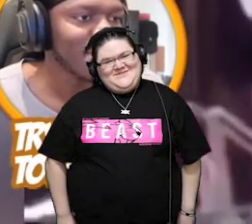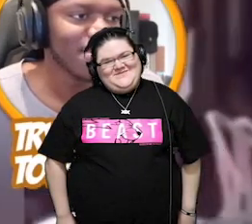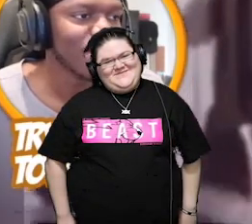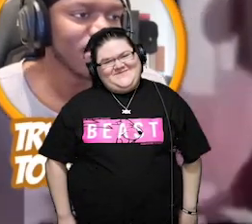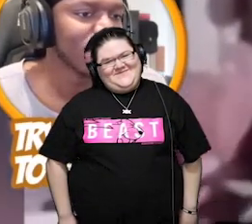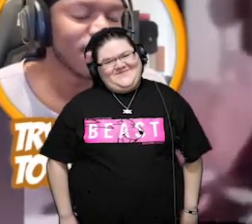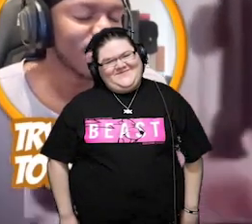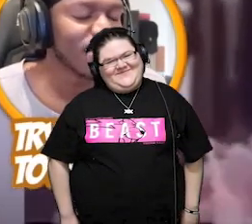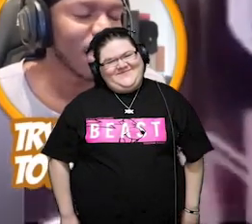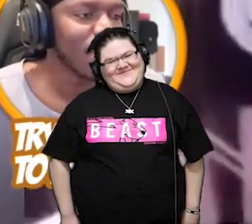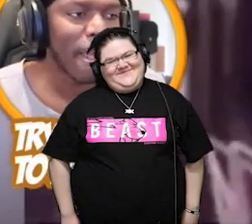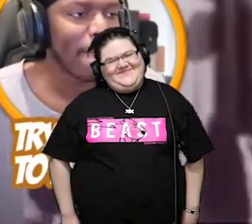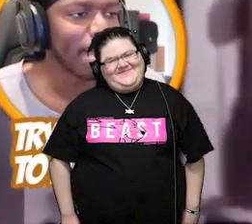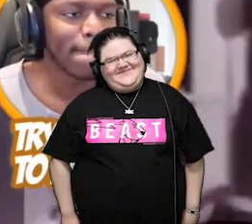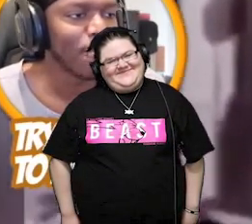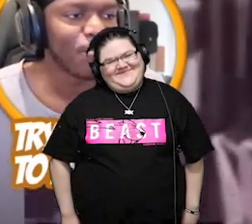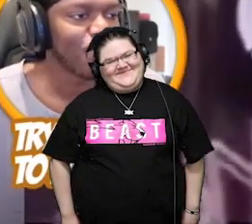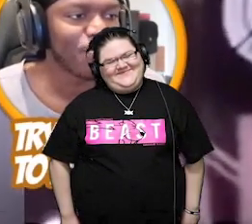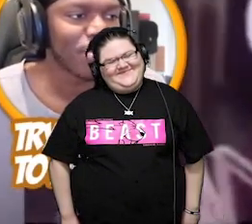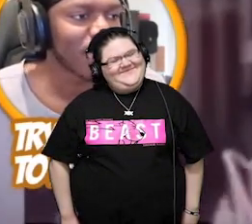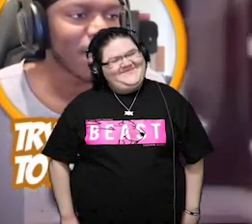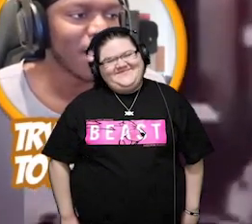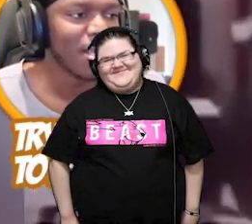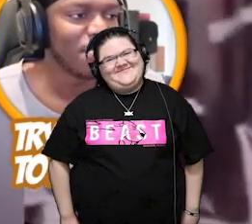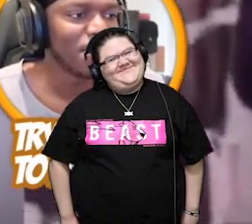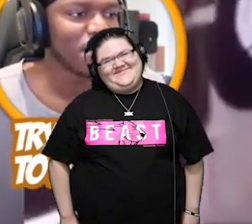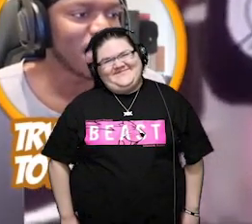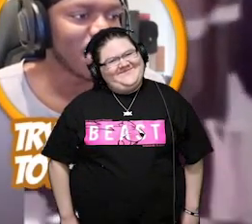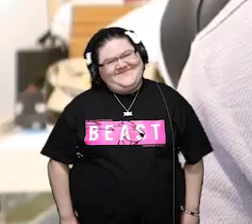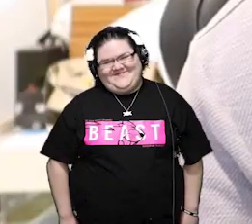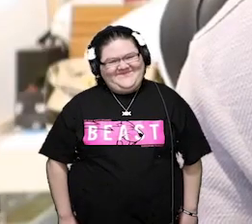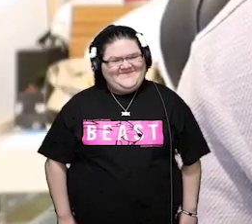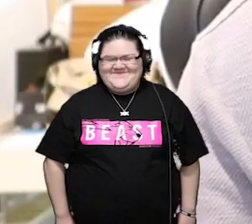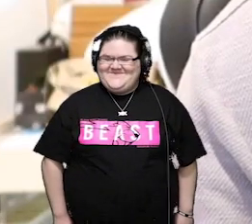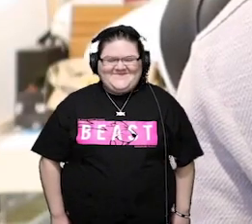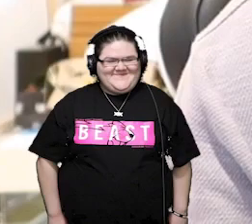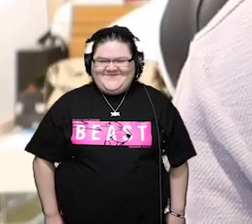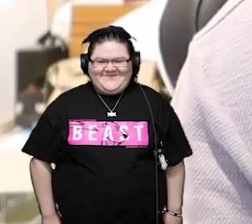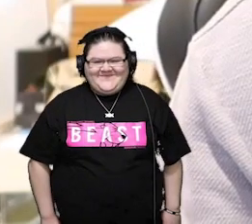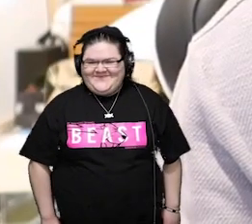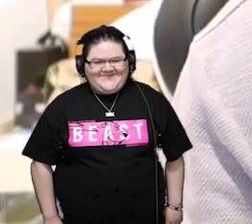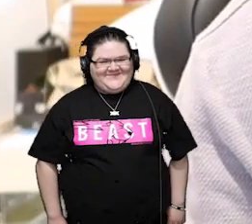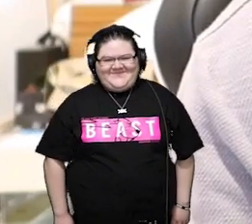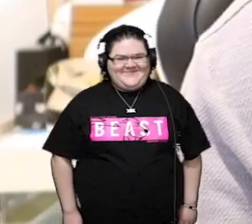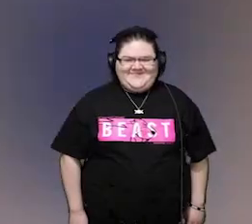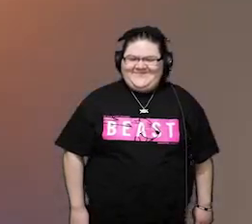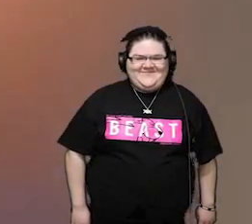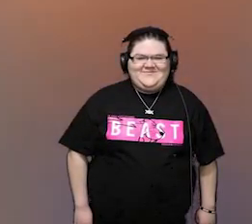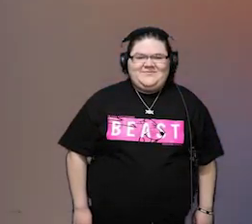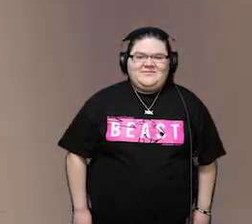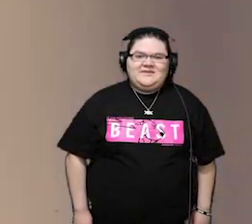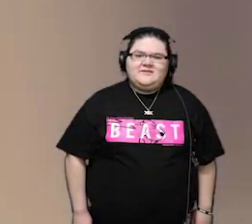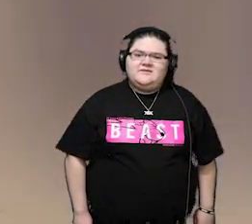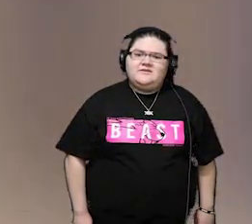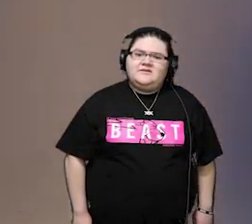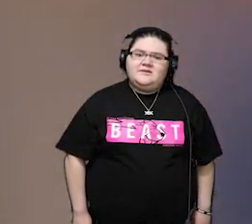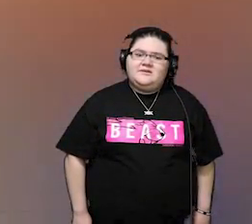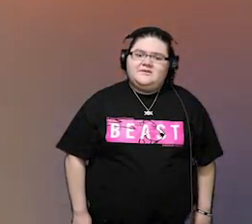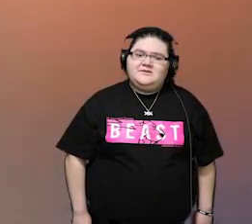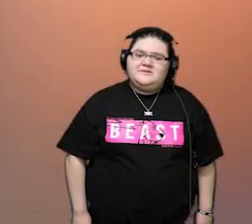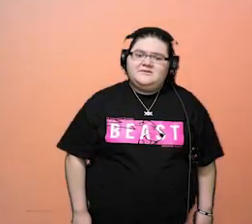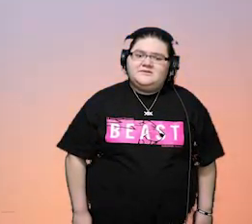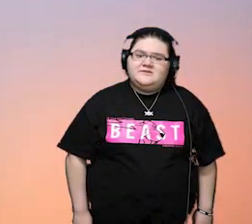me jumping at the lab. Bust a little lyric that me hard. Yeah, it's kind of hard. Nope. Nah, no chance. What do you mean by all lives matter,